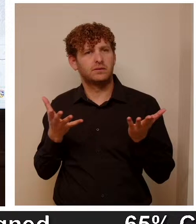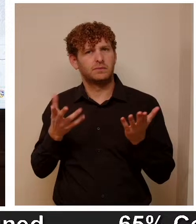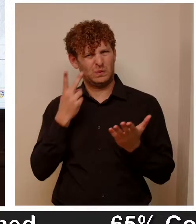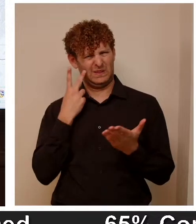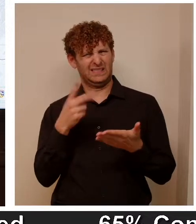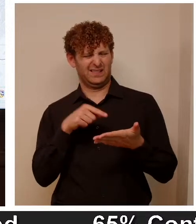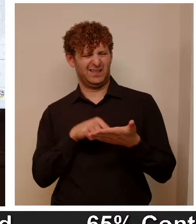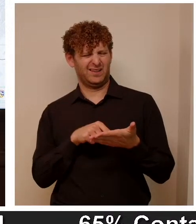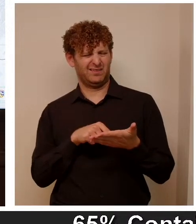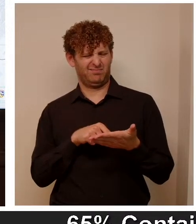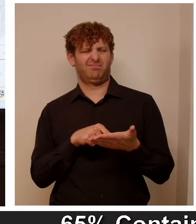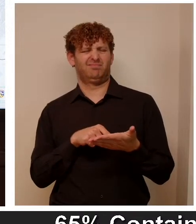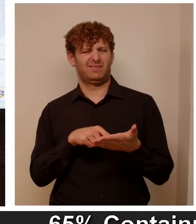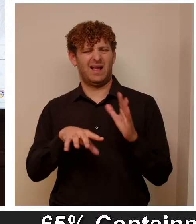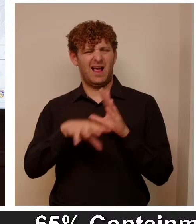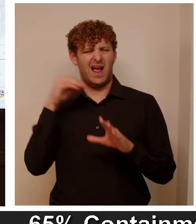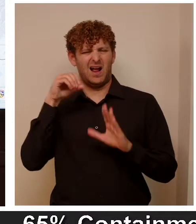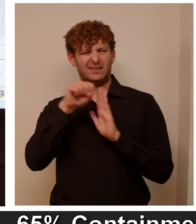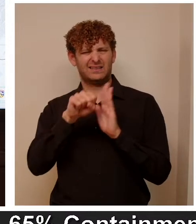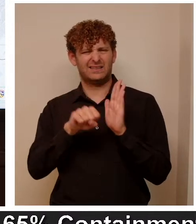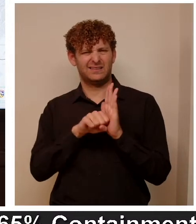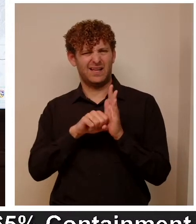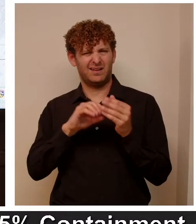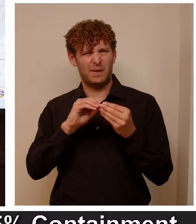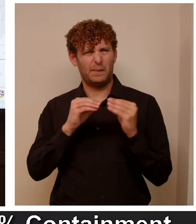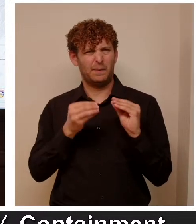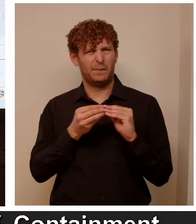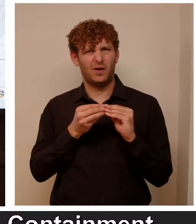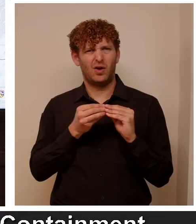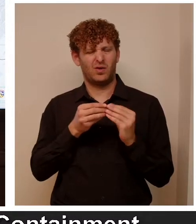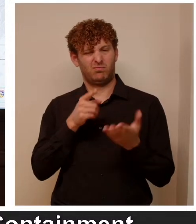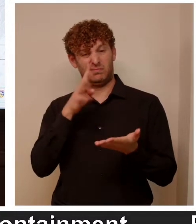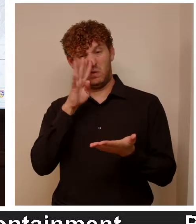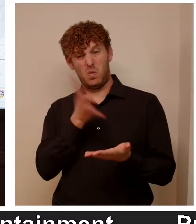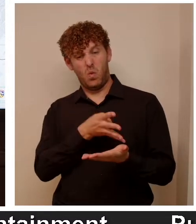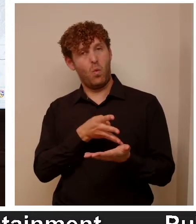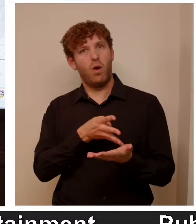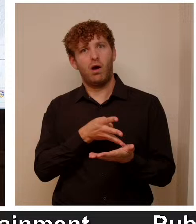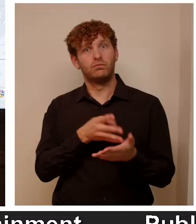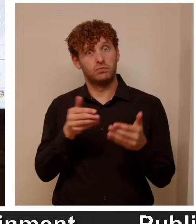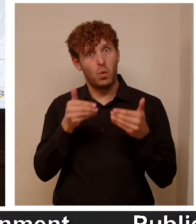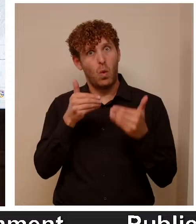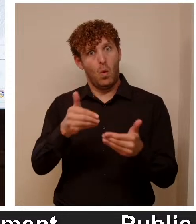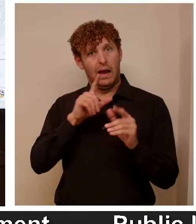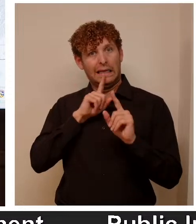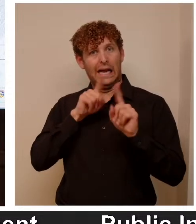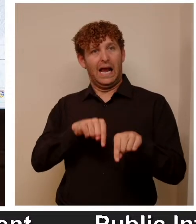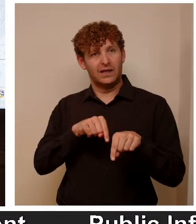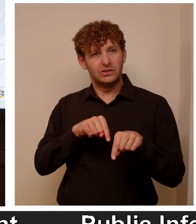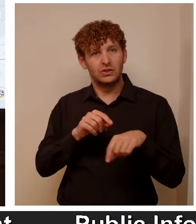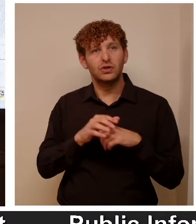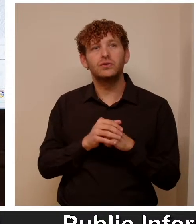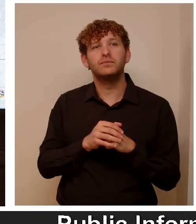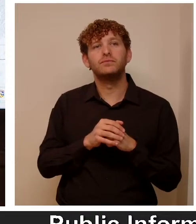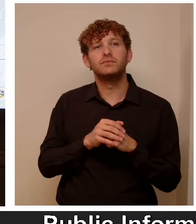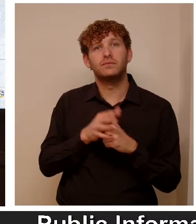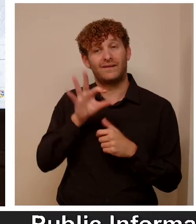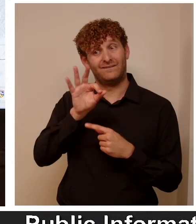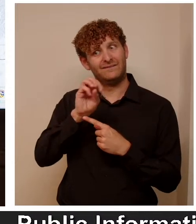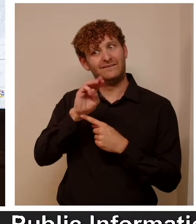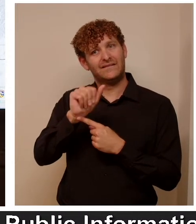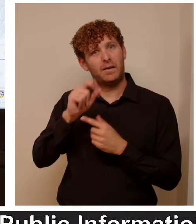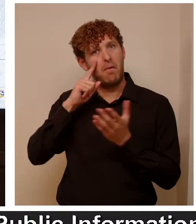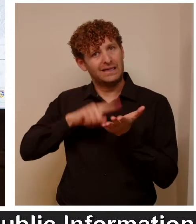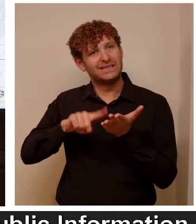number, please be sure to pick up the phone, or if they text you and say they are a FEMA inspector, please contact them